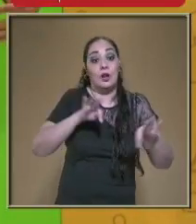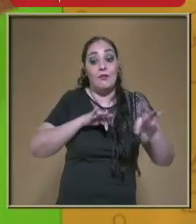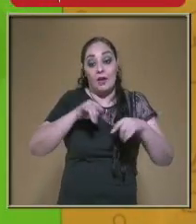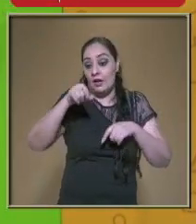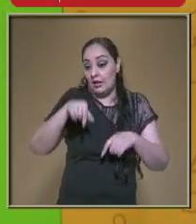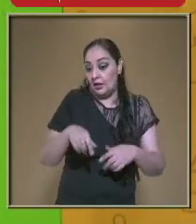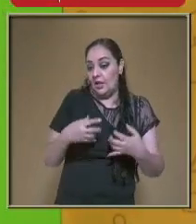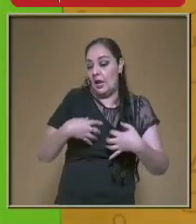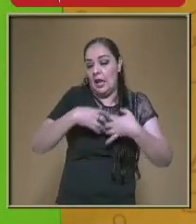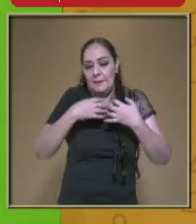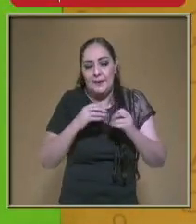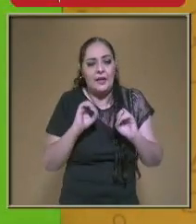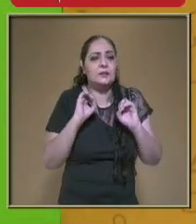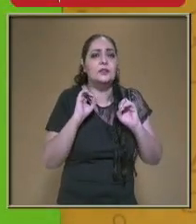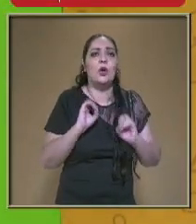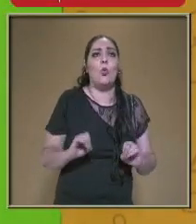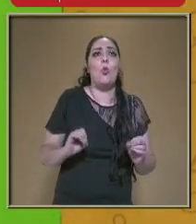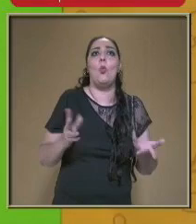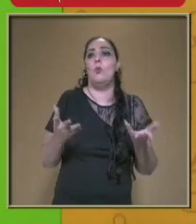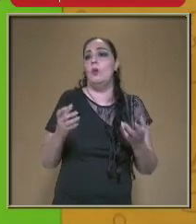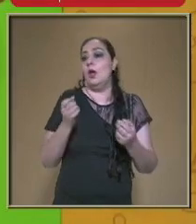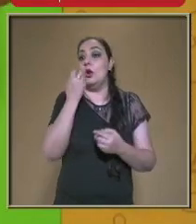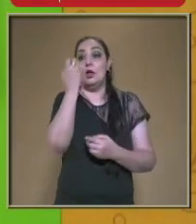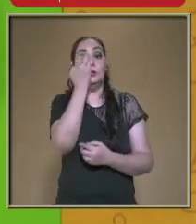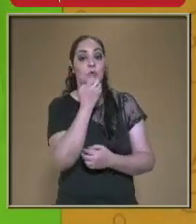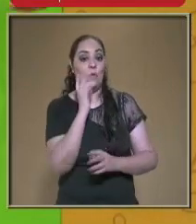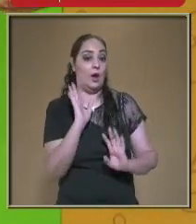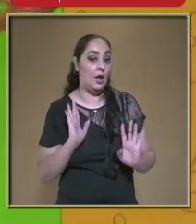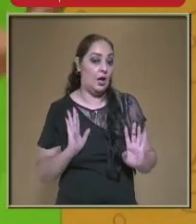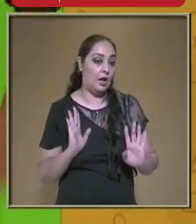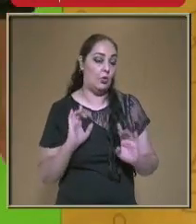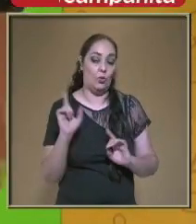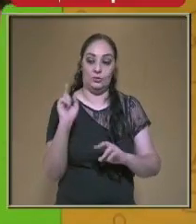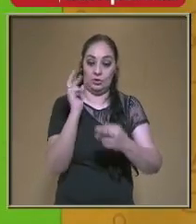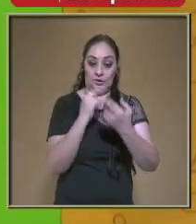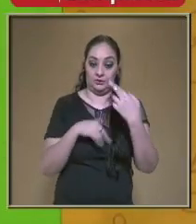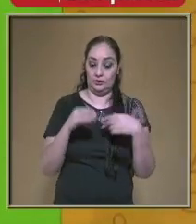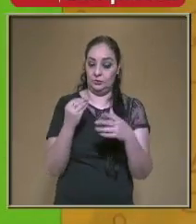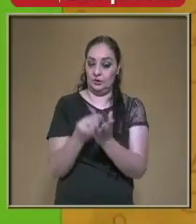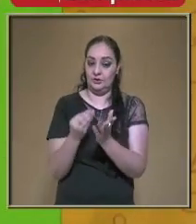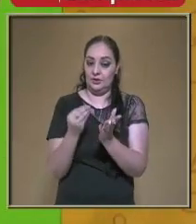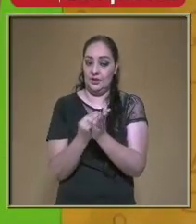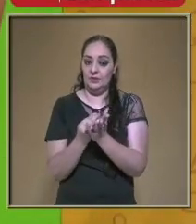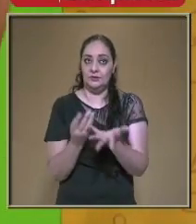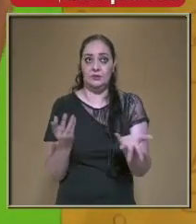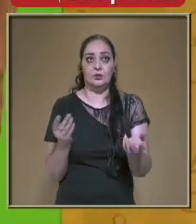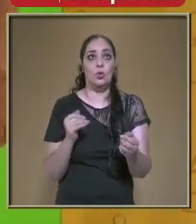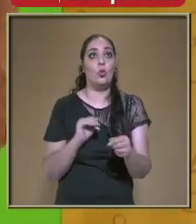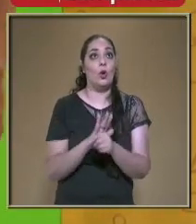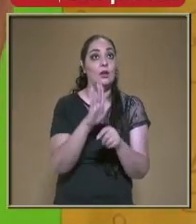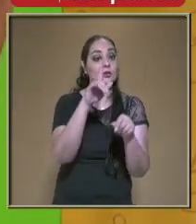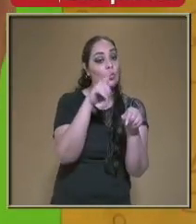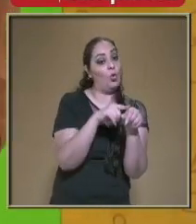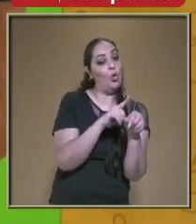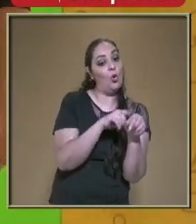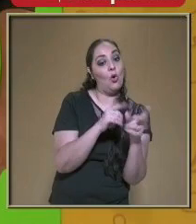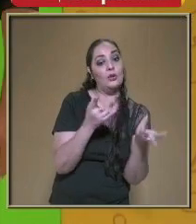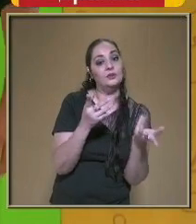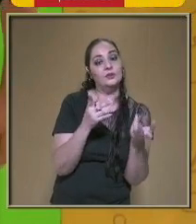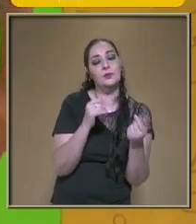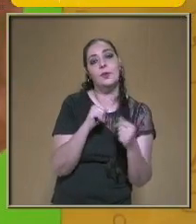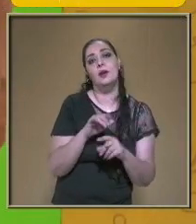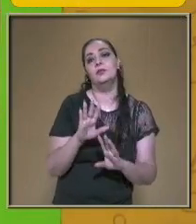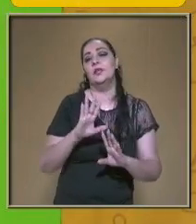the company or that is working in a school, okay, when we return to classes. Colors and indications, they are going to be